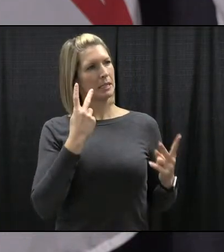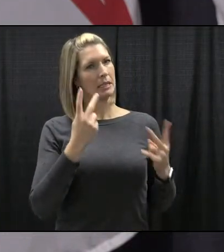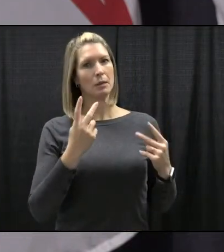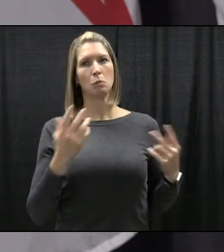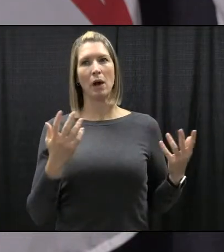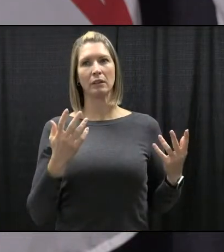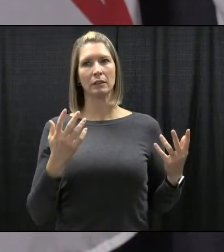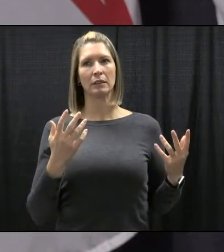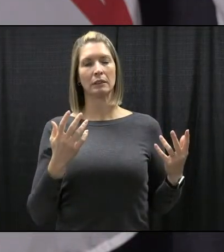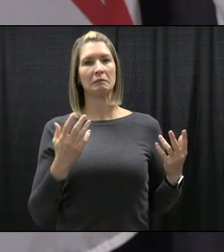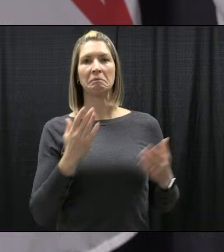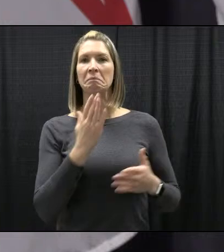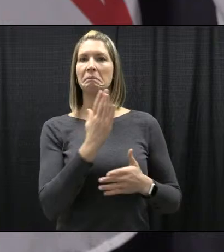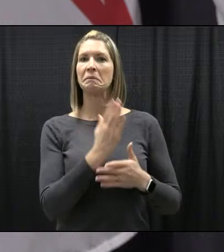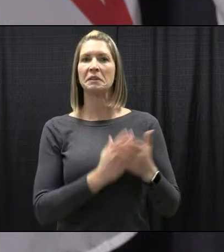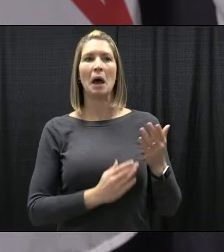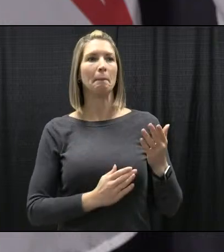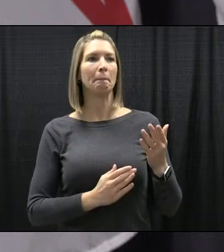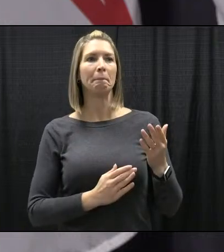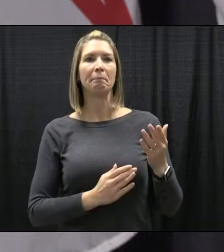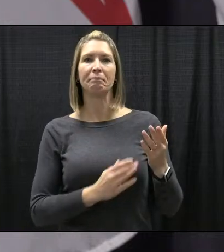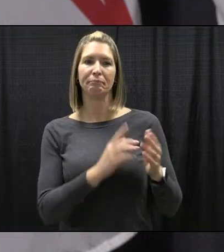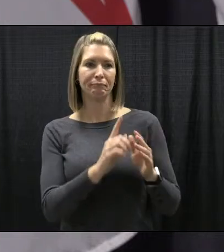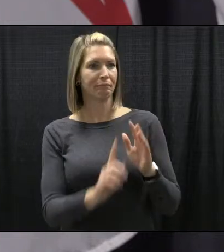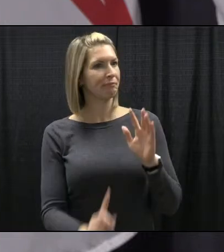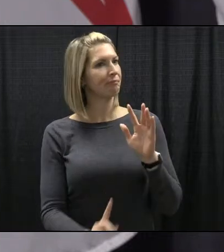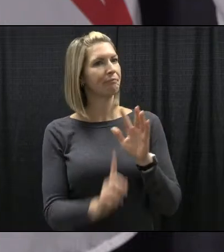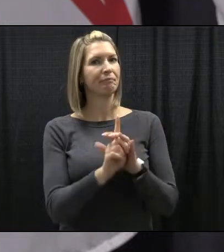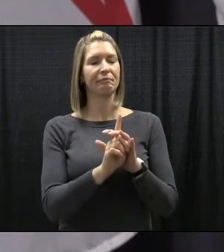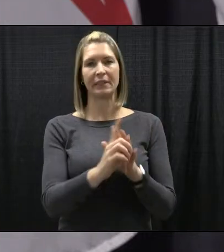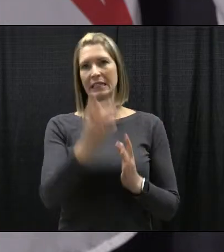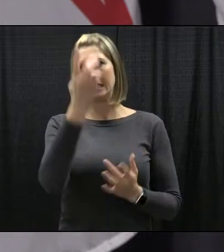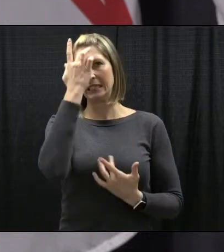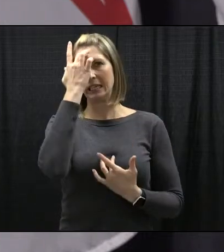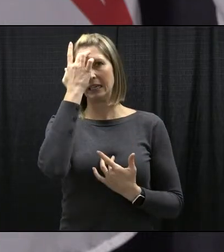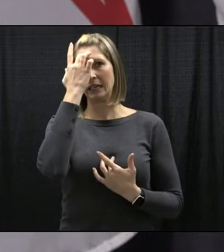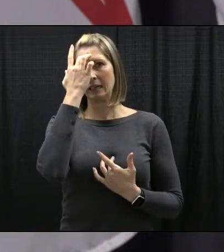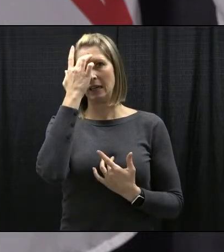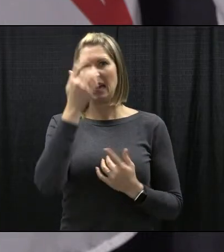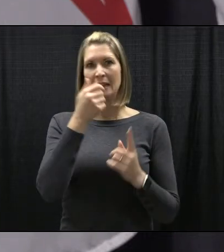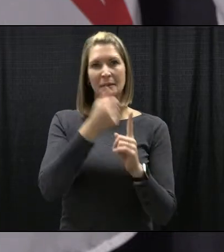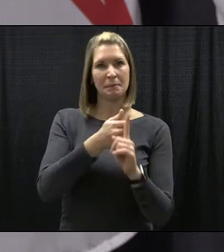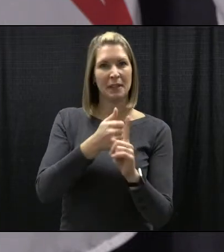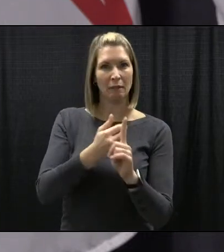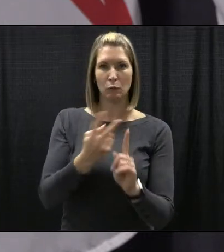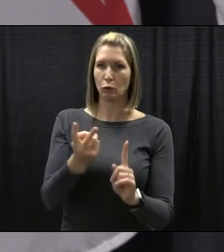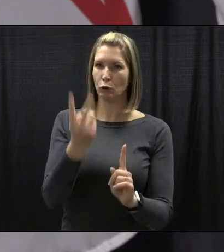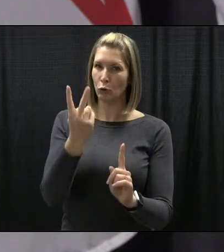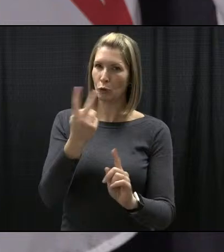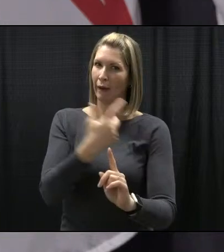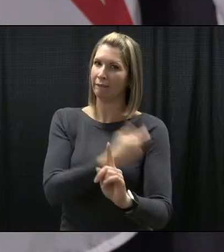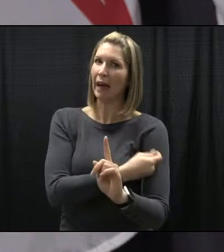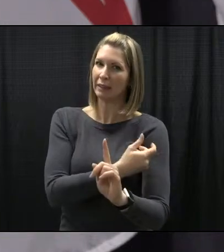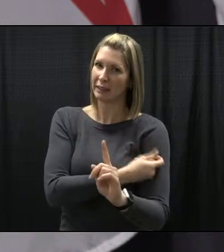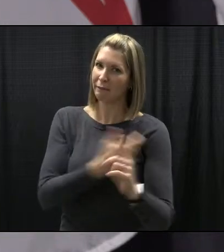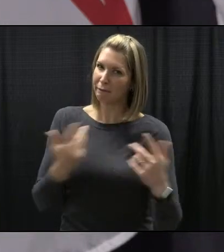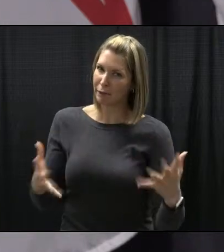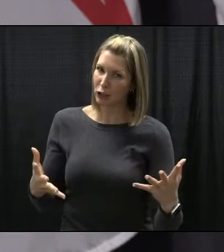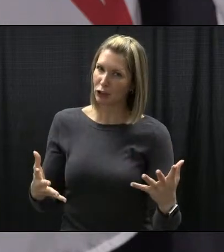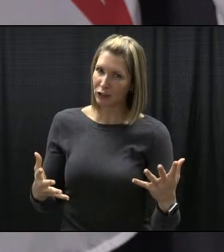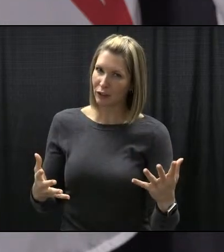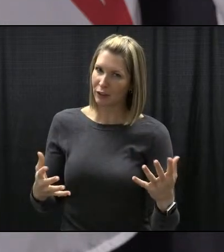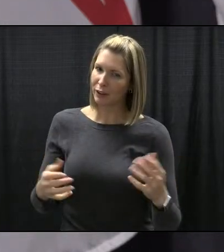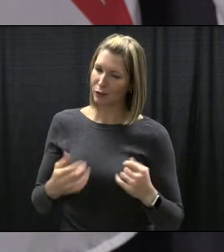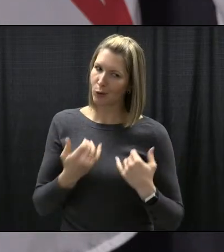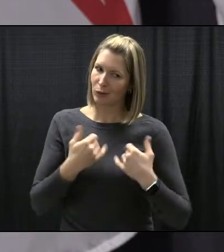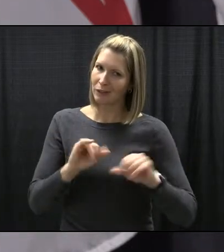are breakthrough cases, and so people can be fully vaccinated and still have this virus, and so there is that